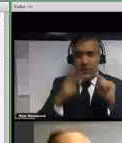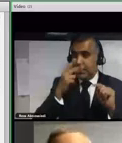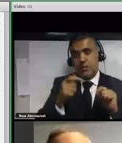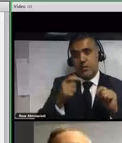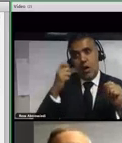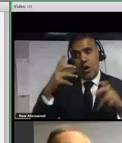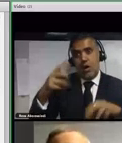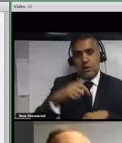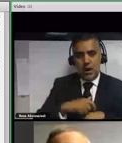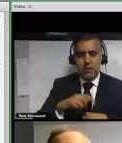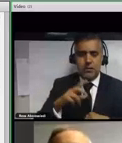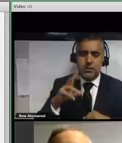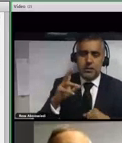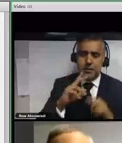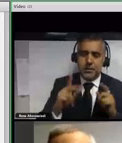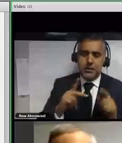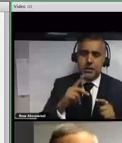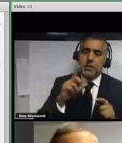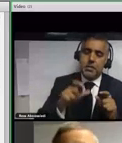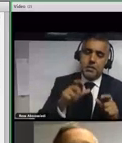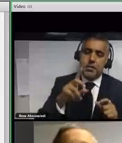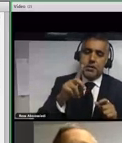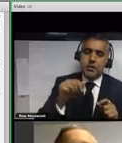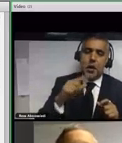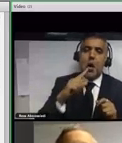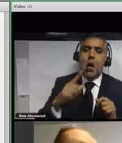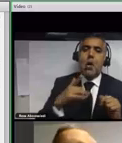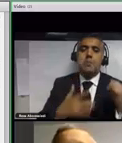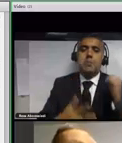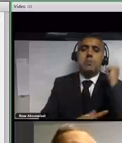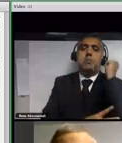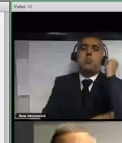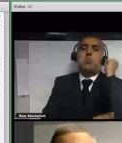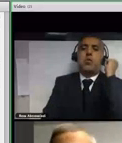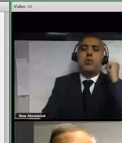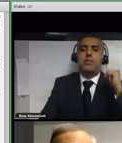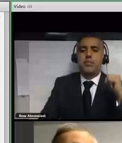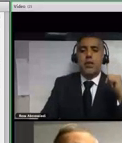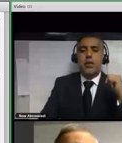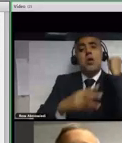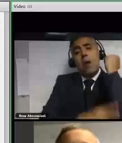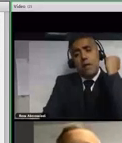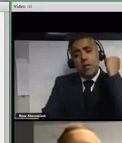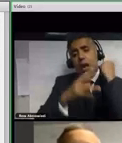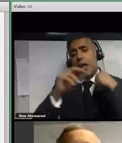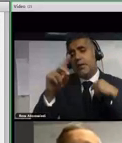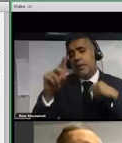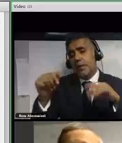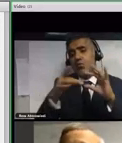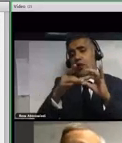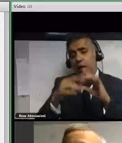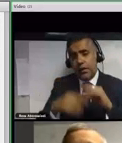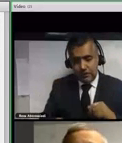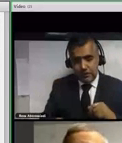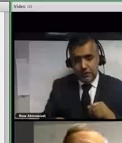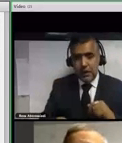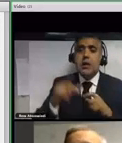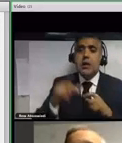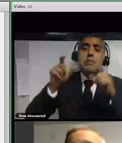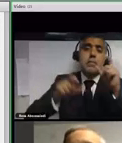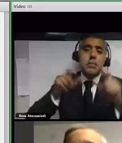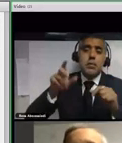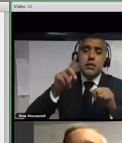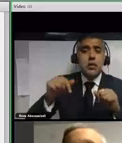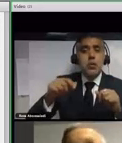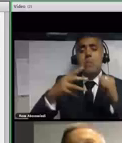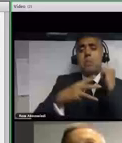saying, people with disability are poor. Poverty and disability are related. People with disability are among the poorest people